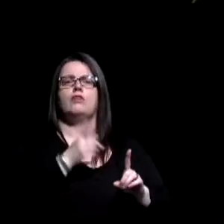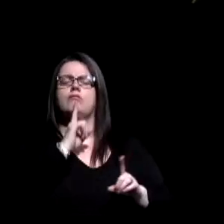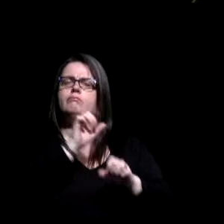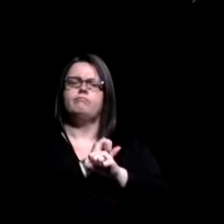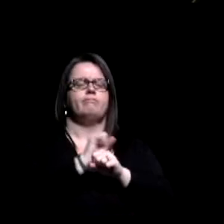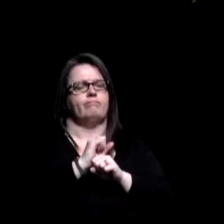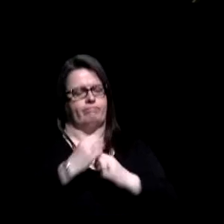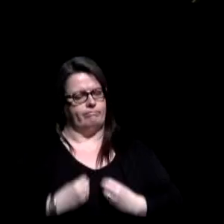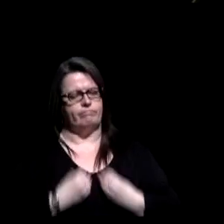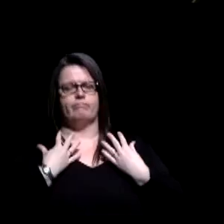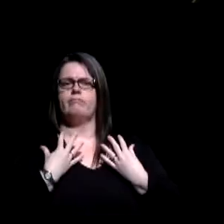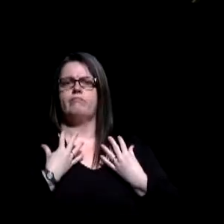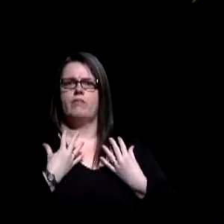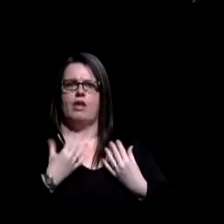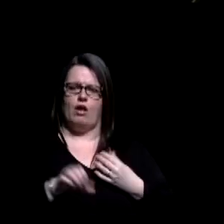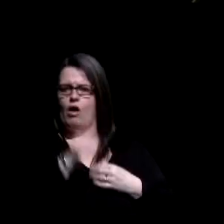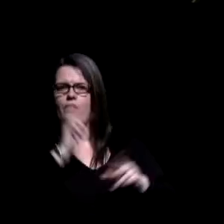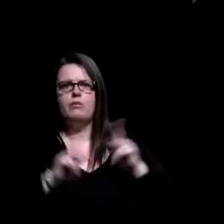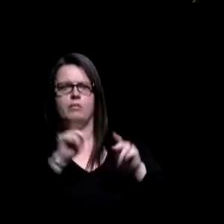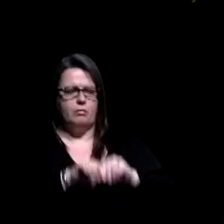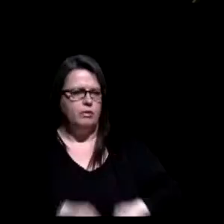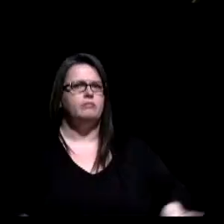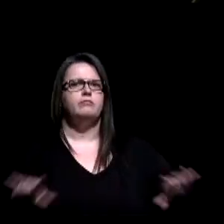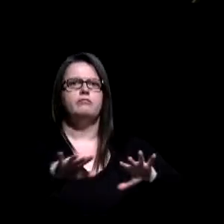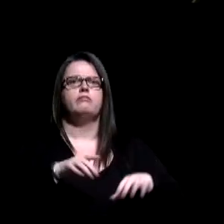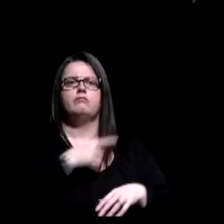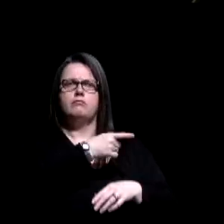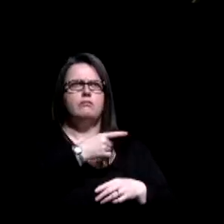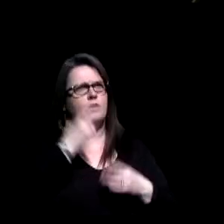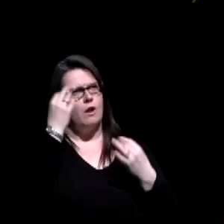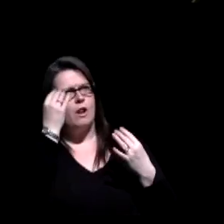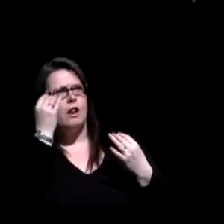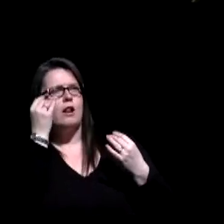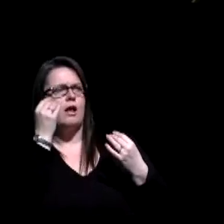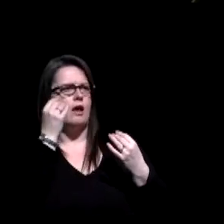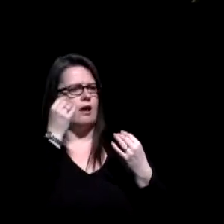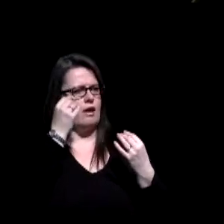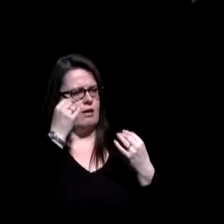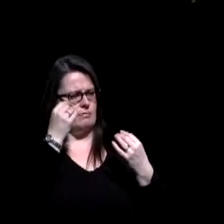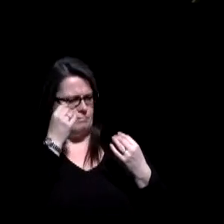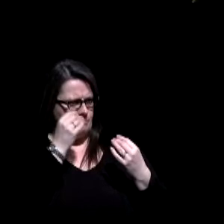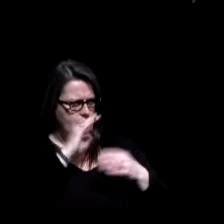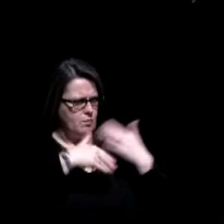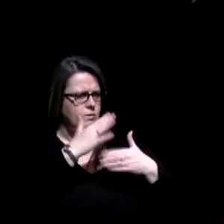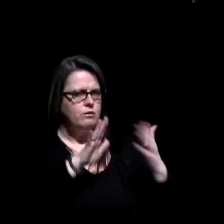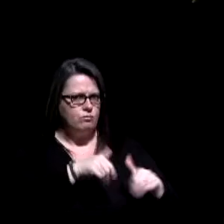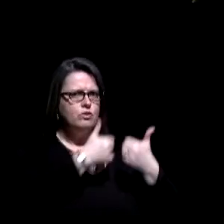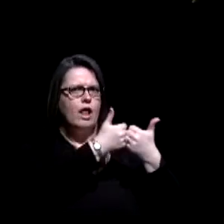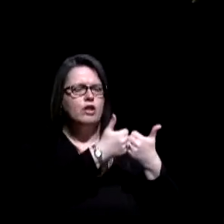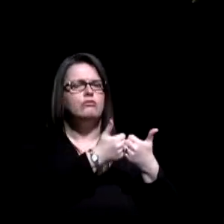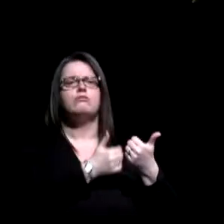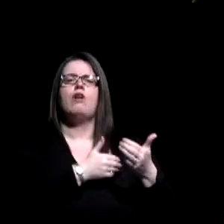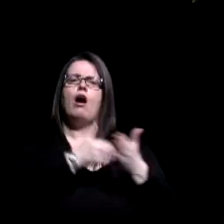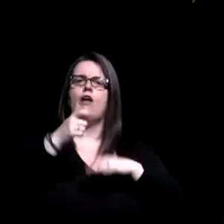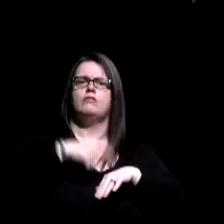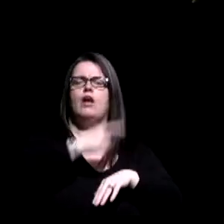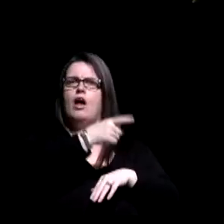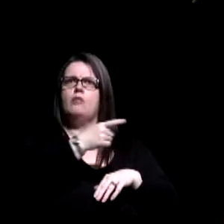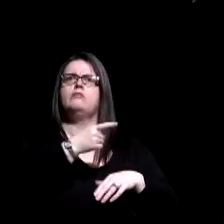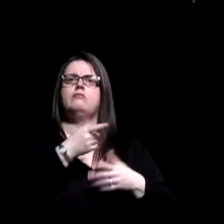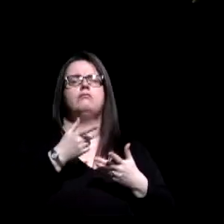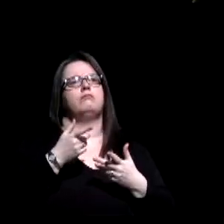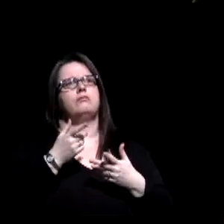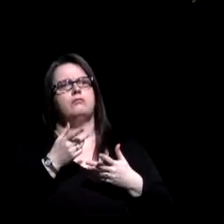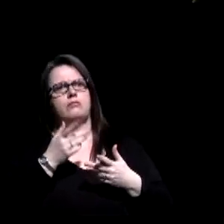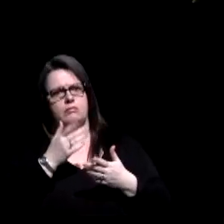her. She respectfully challenges thought processes and often serves as a voice of reason, ensuring